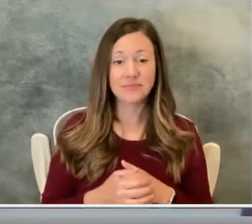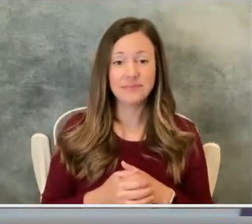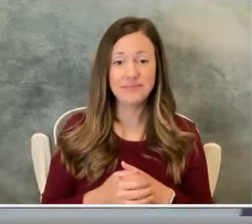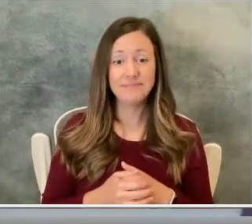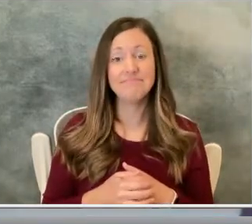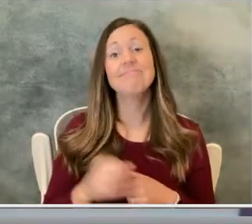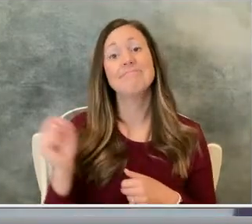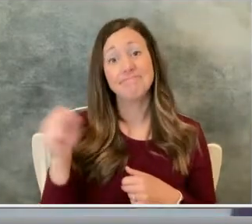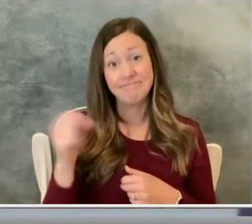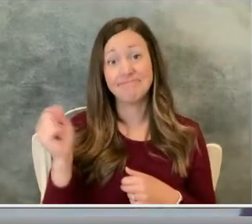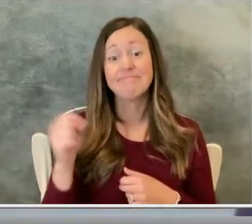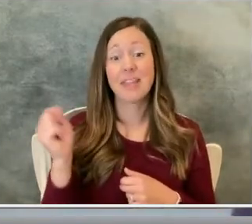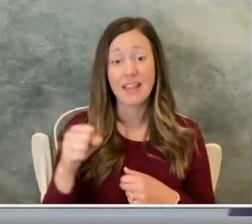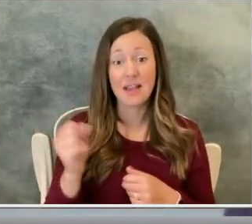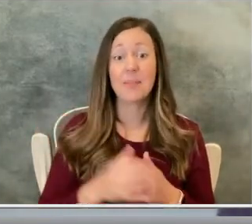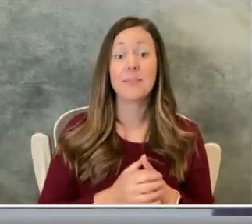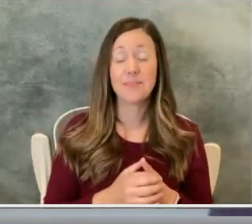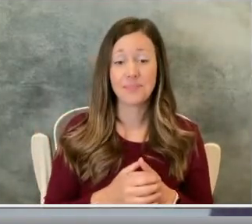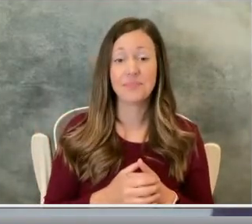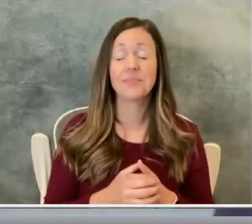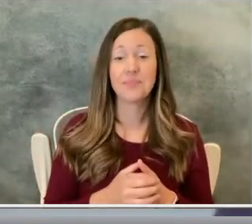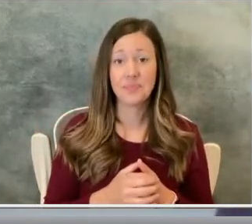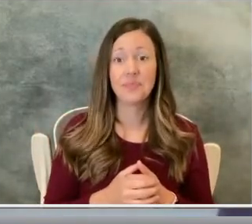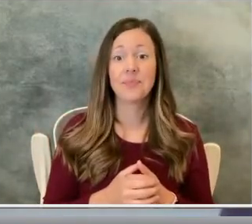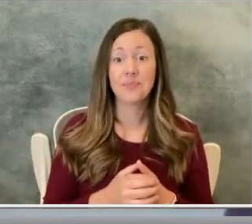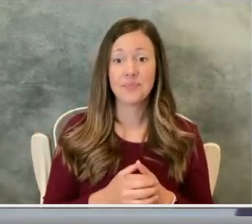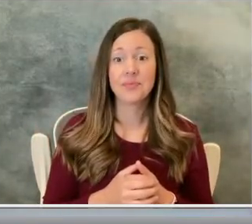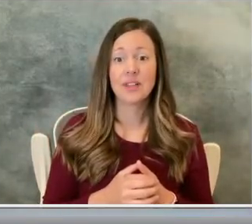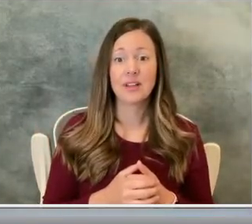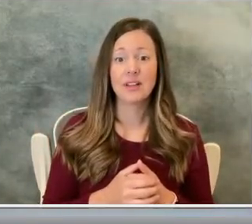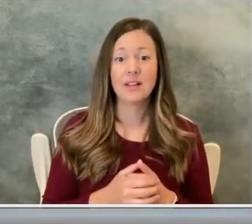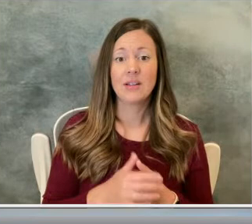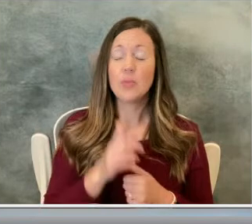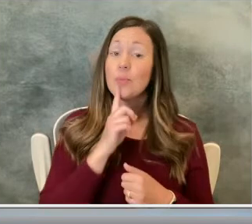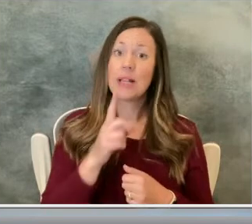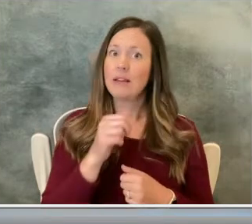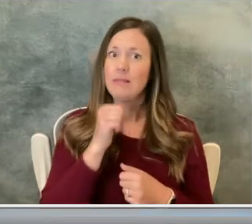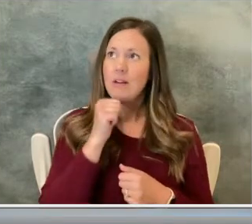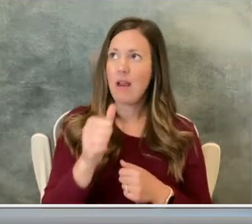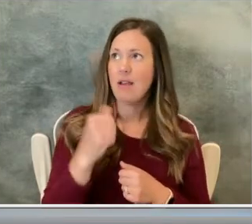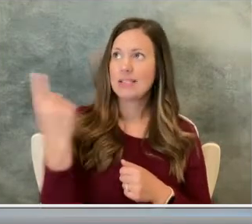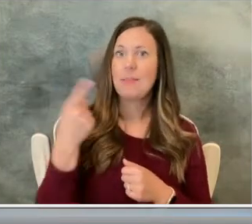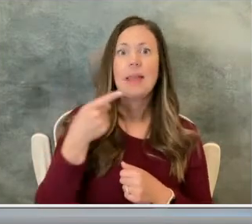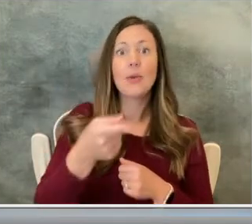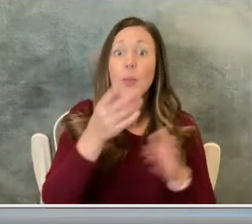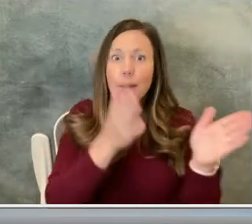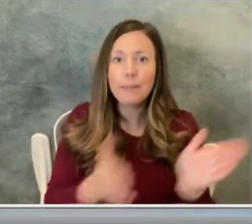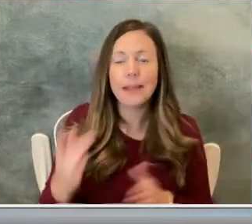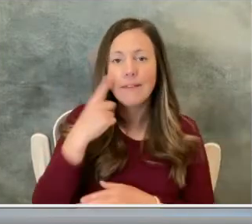Yeah, it's not what you ever plan for. And